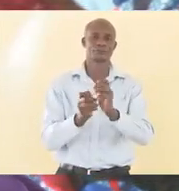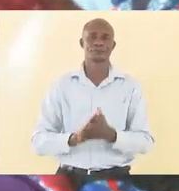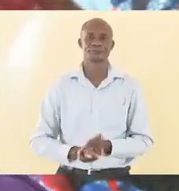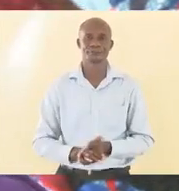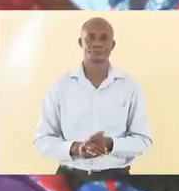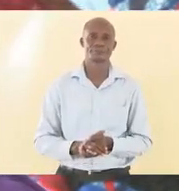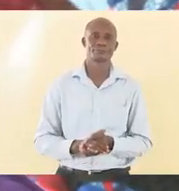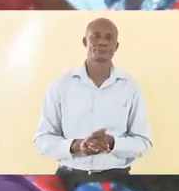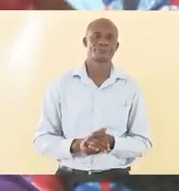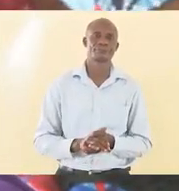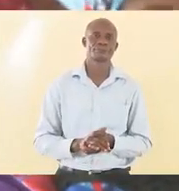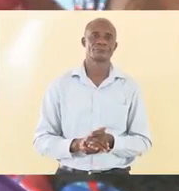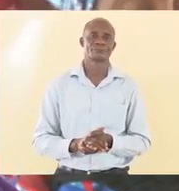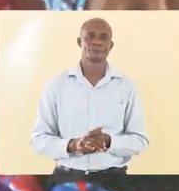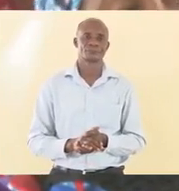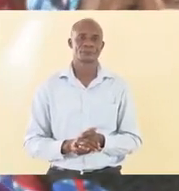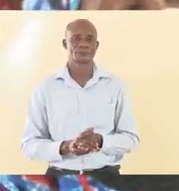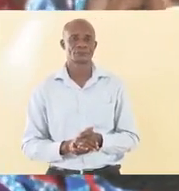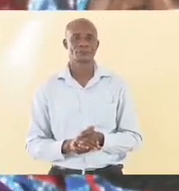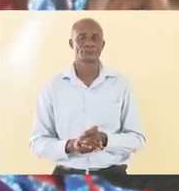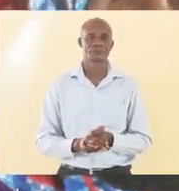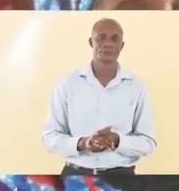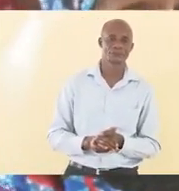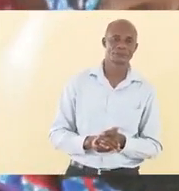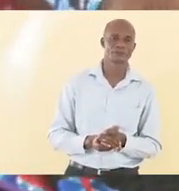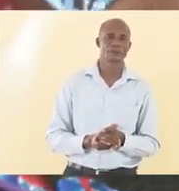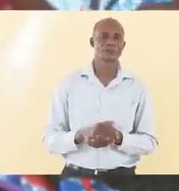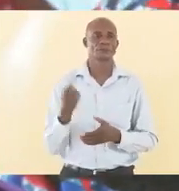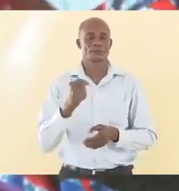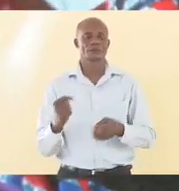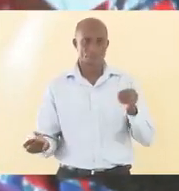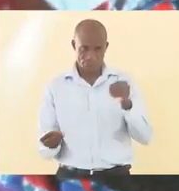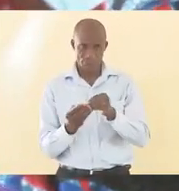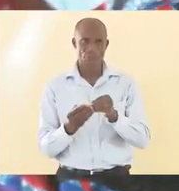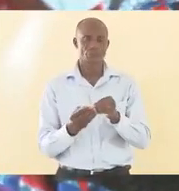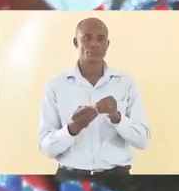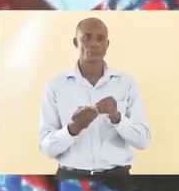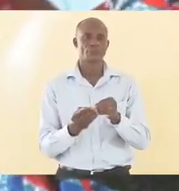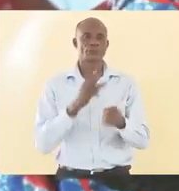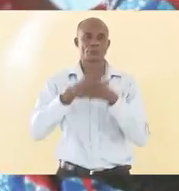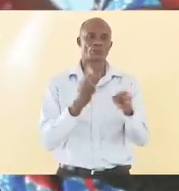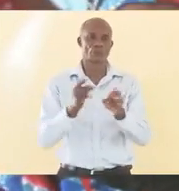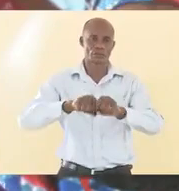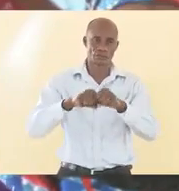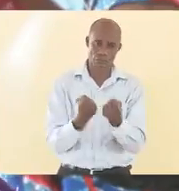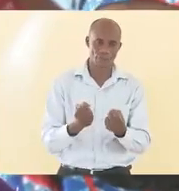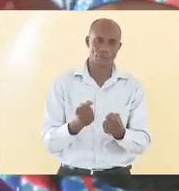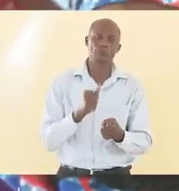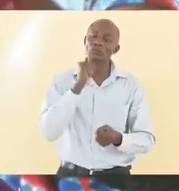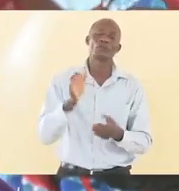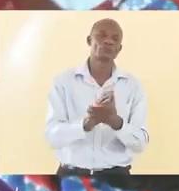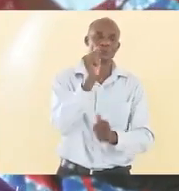Why? Why will the world hate us the more Christ-like we are? Father, the world is broken. The world